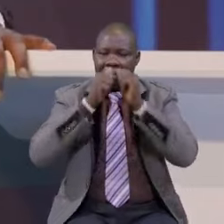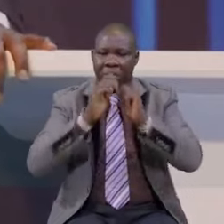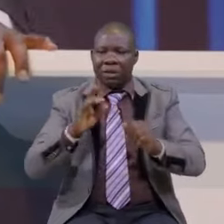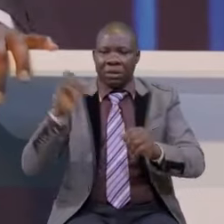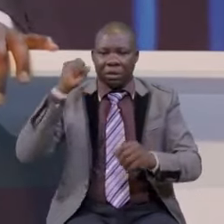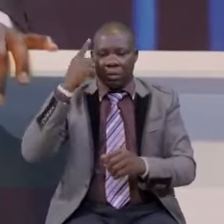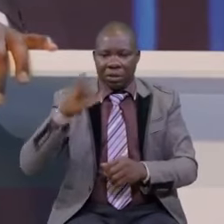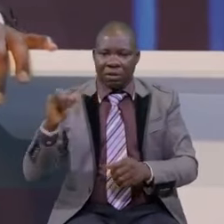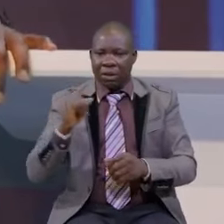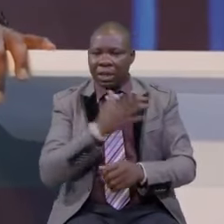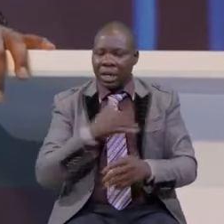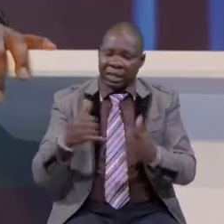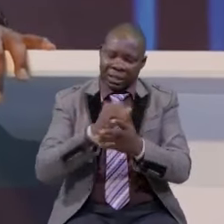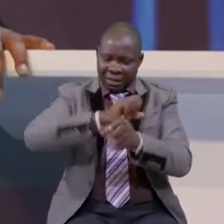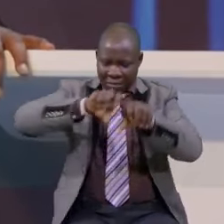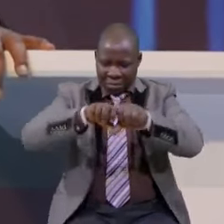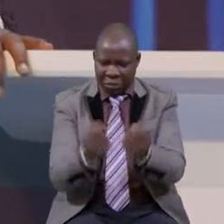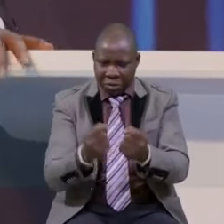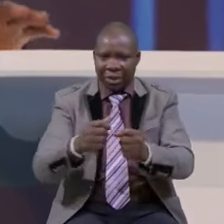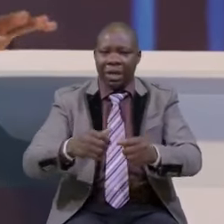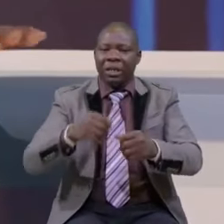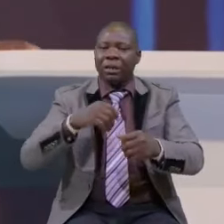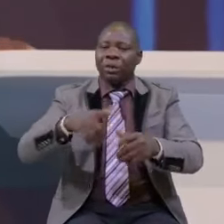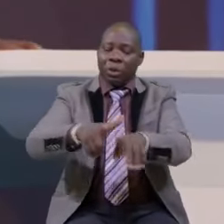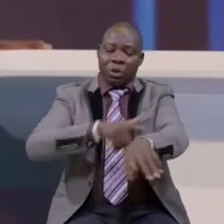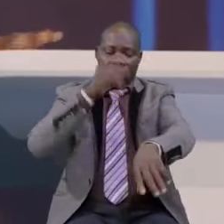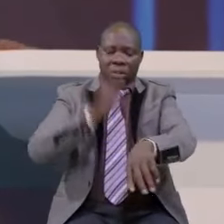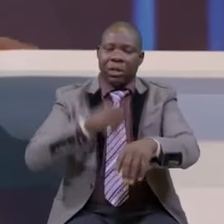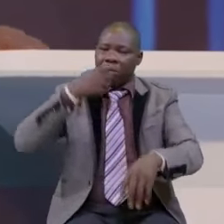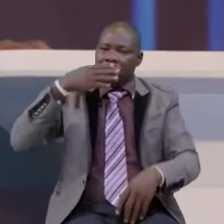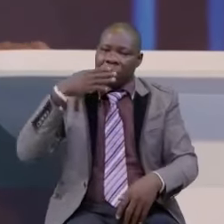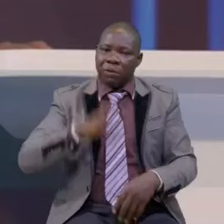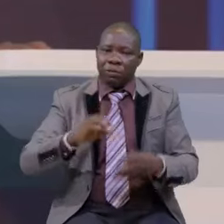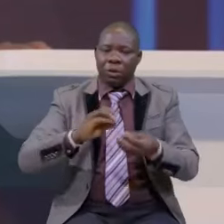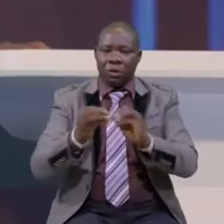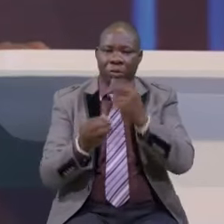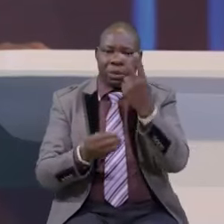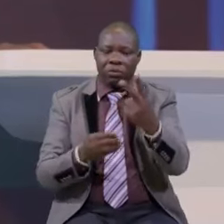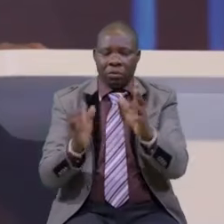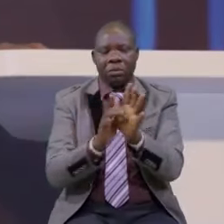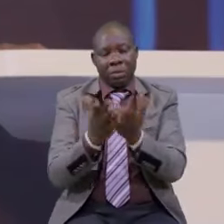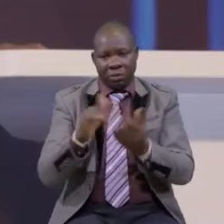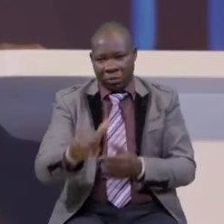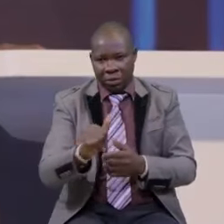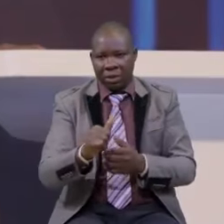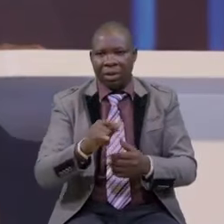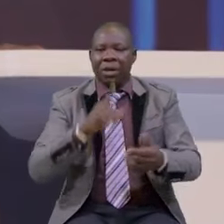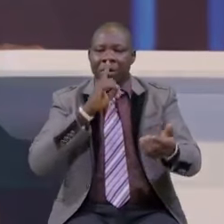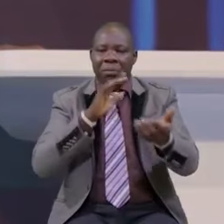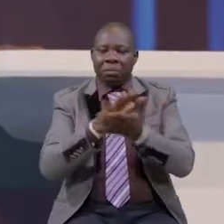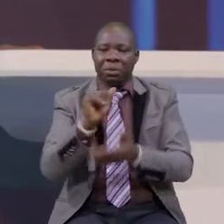it breaks lifelong evil. Number two, the Bible still believes